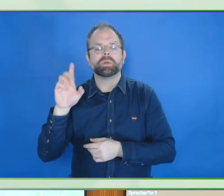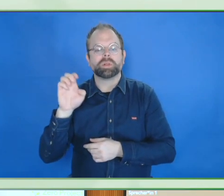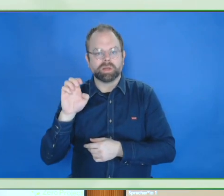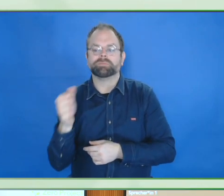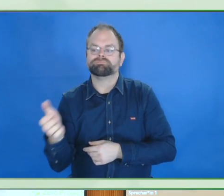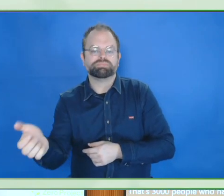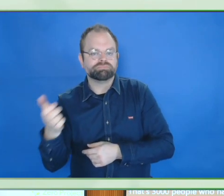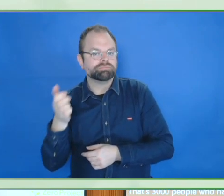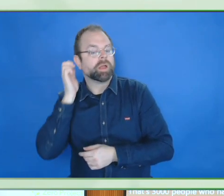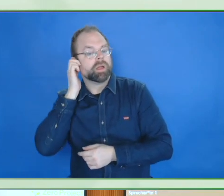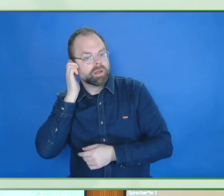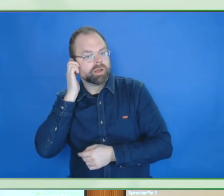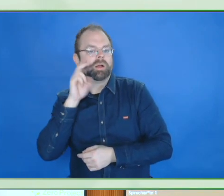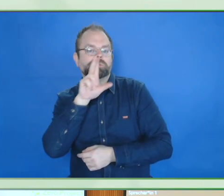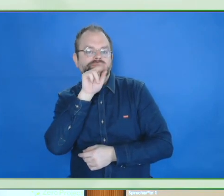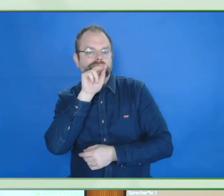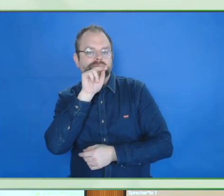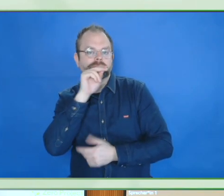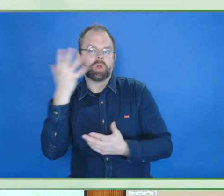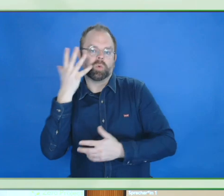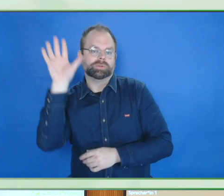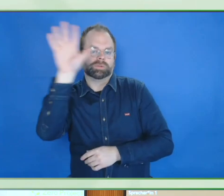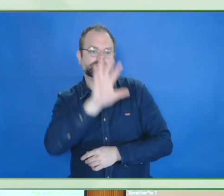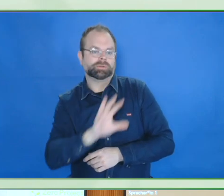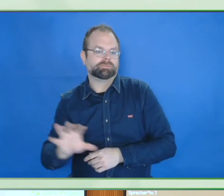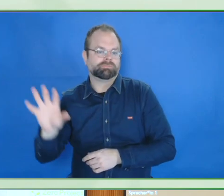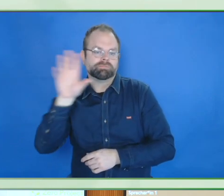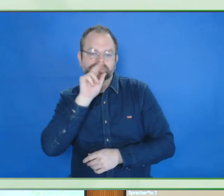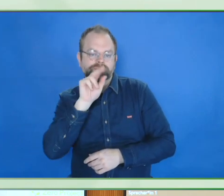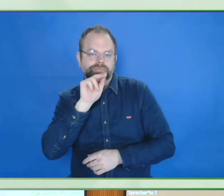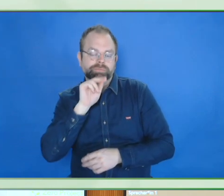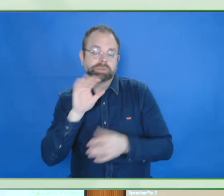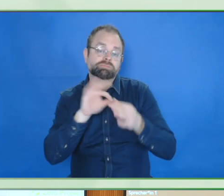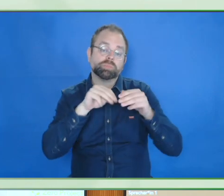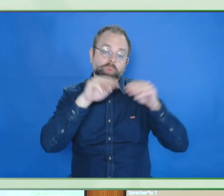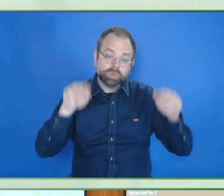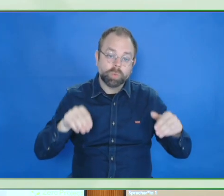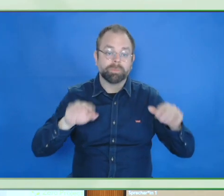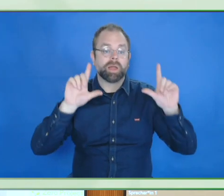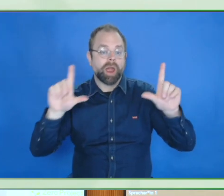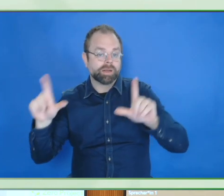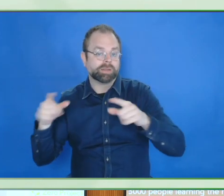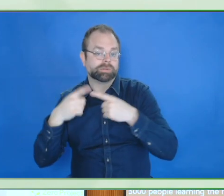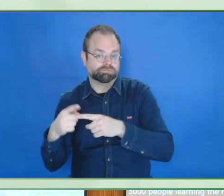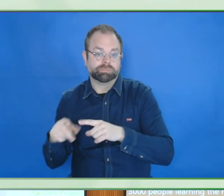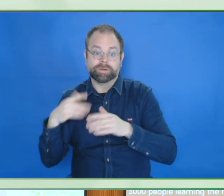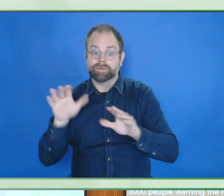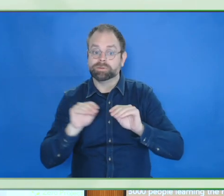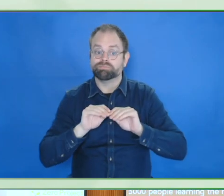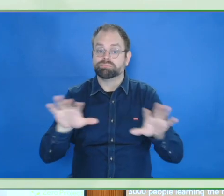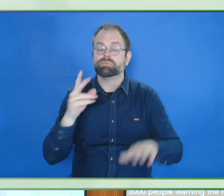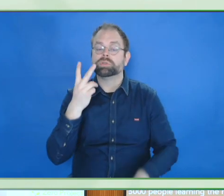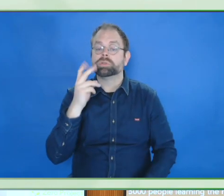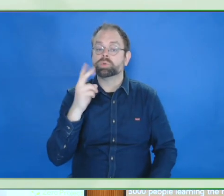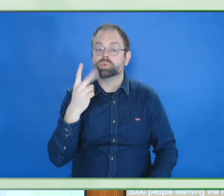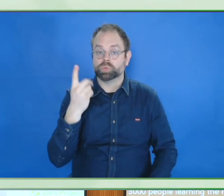3,000 people learning the history of a place or a country, and 3,000 people just understanding new perspectives